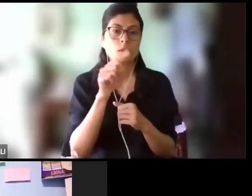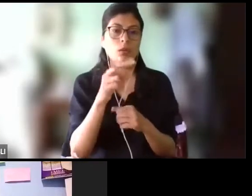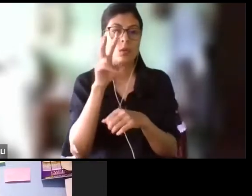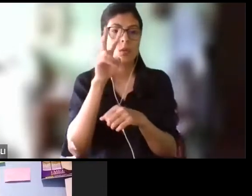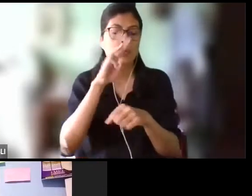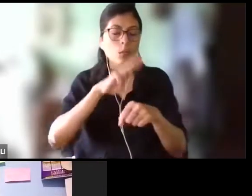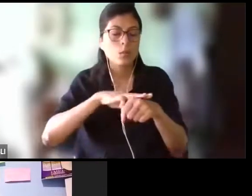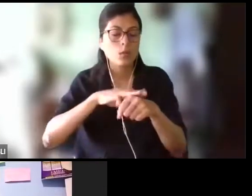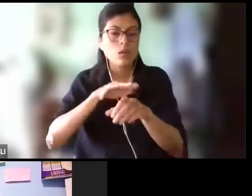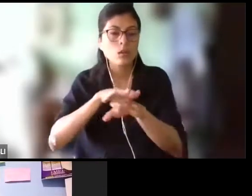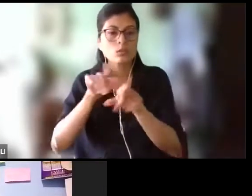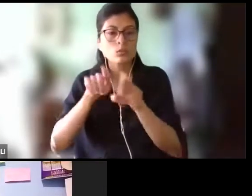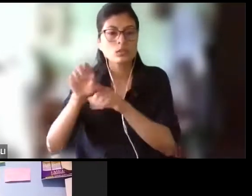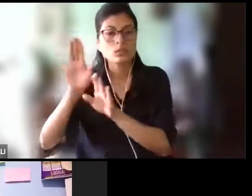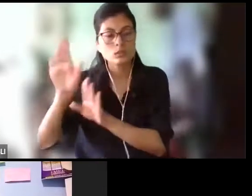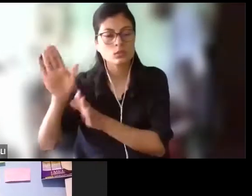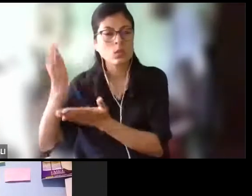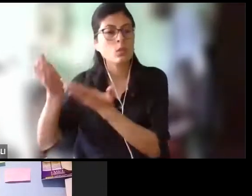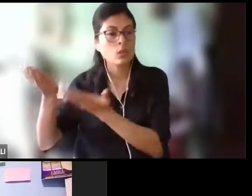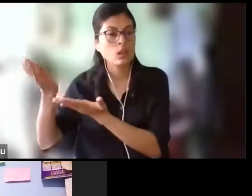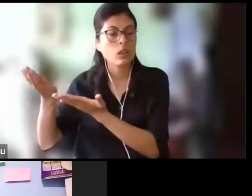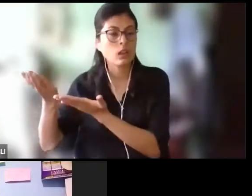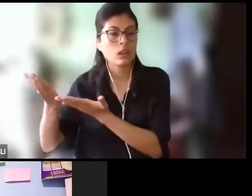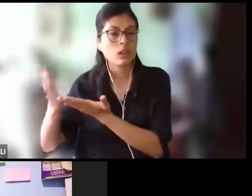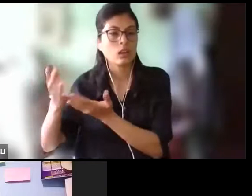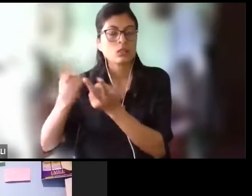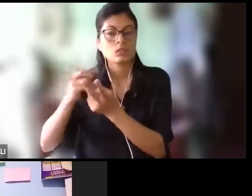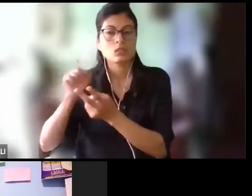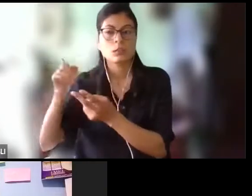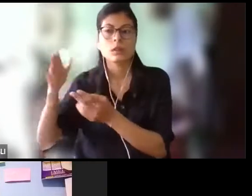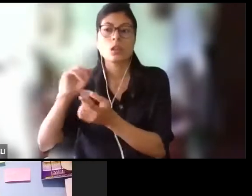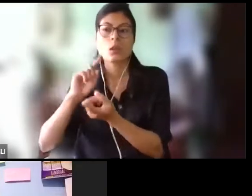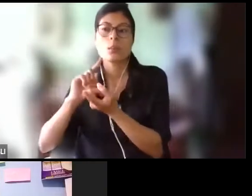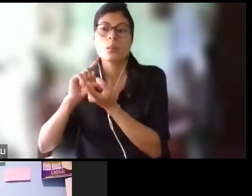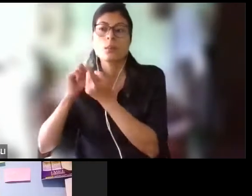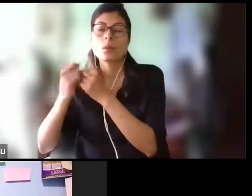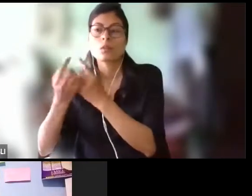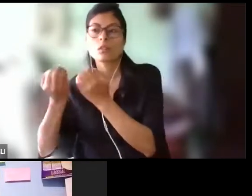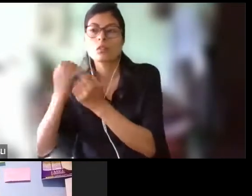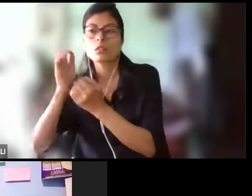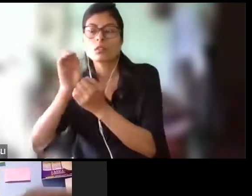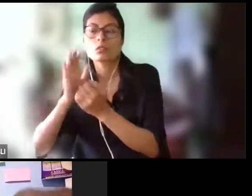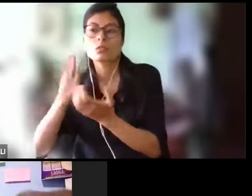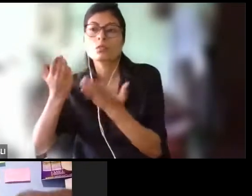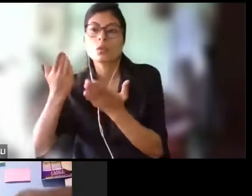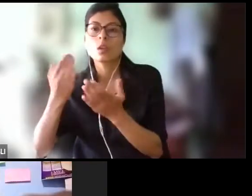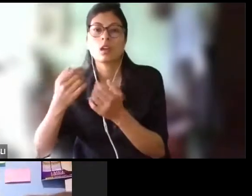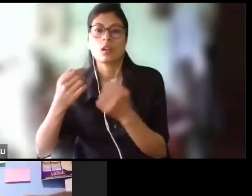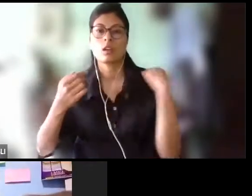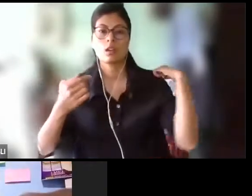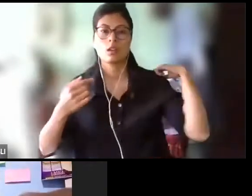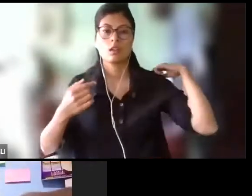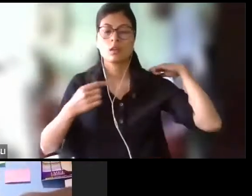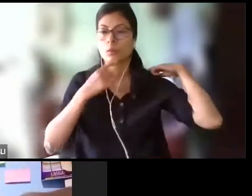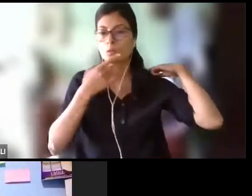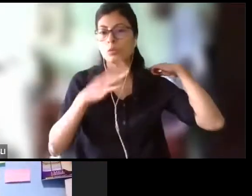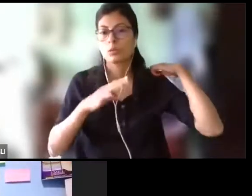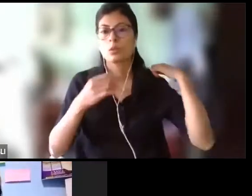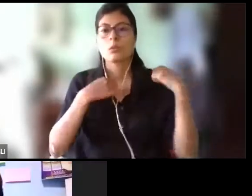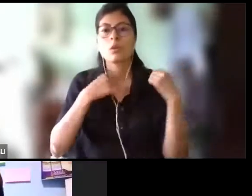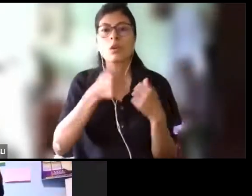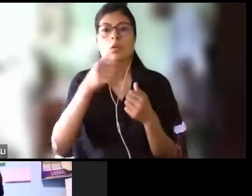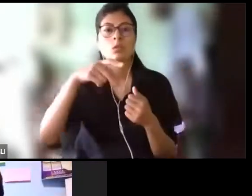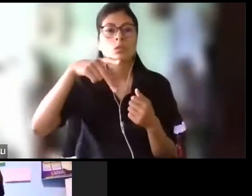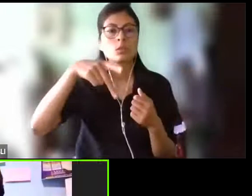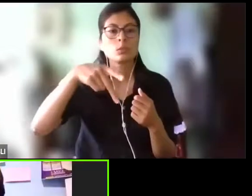help with the constraints. I'd like to hand over to Phylicia to hear about what have been some of the major constraints